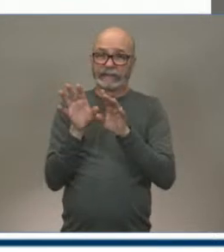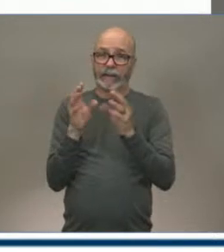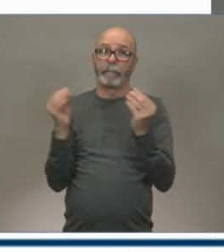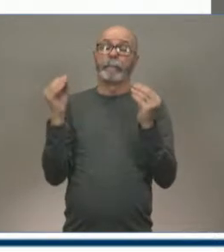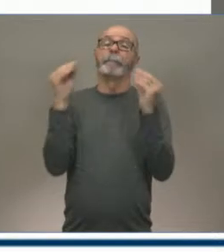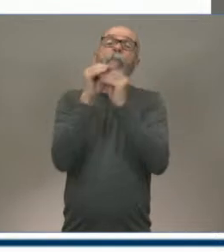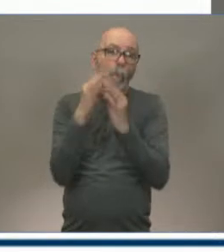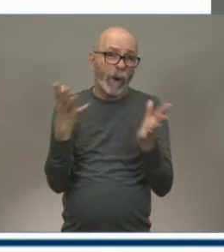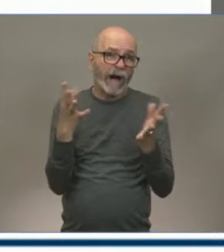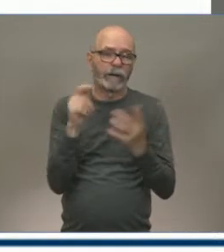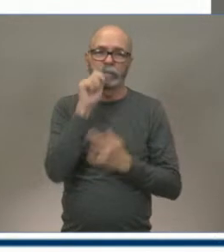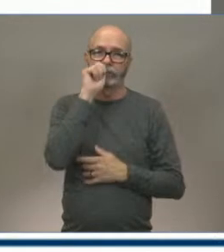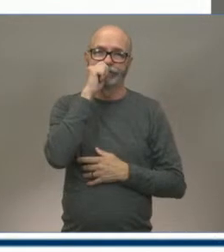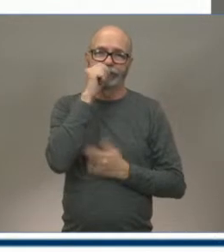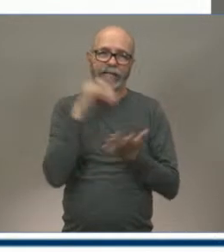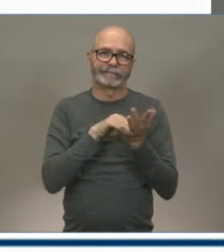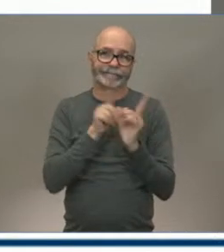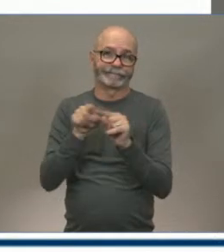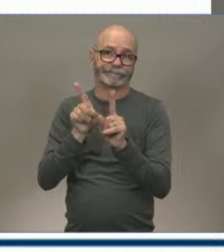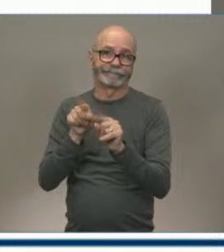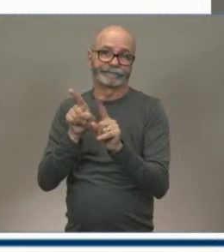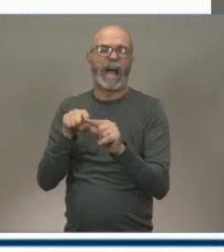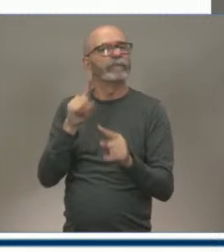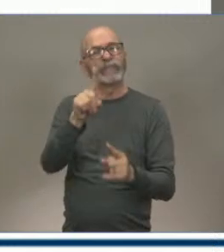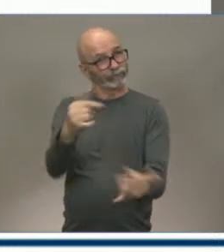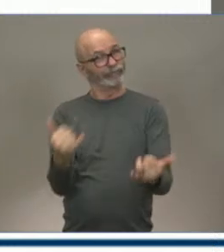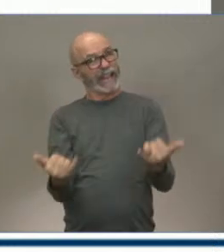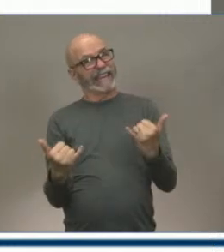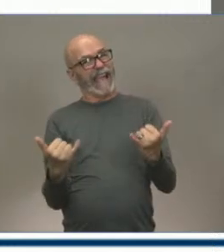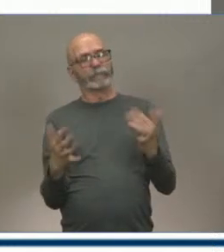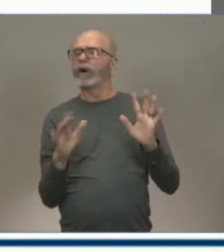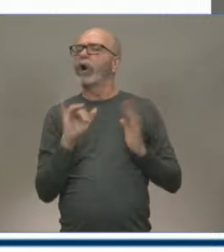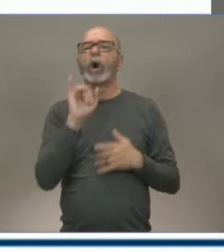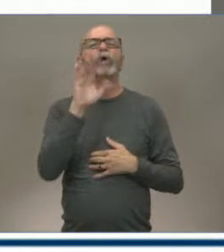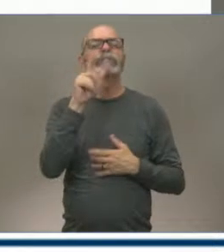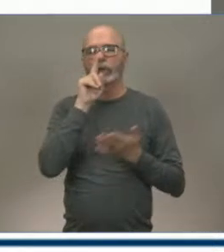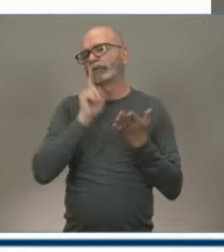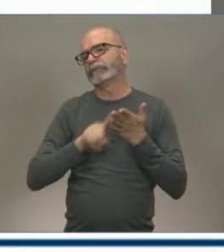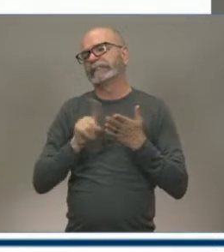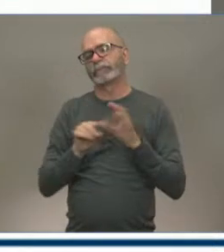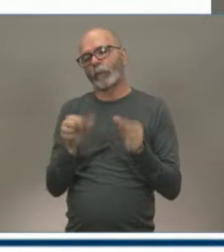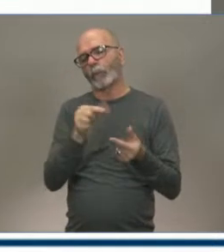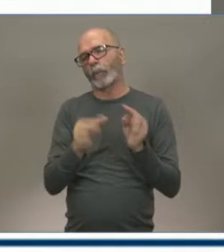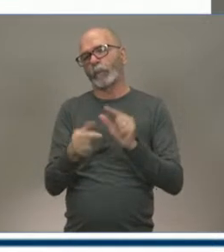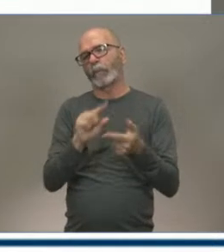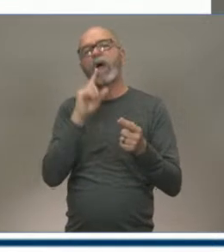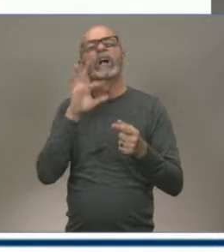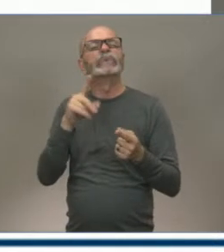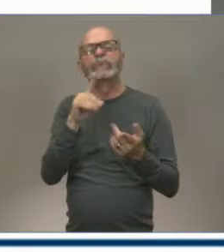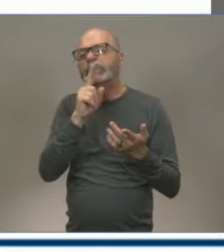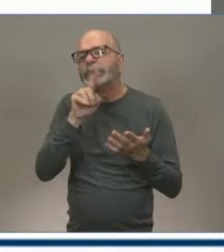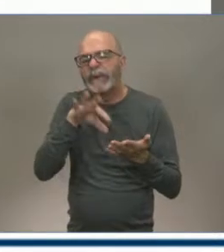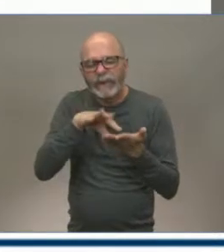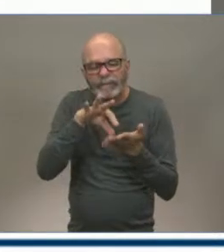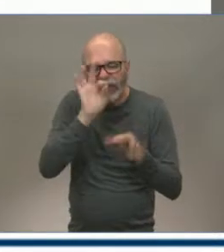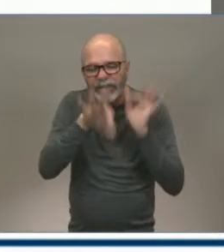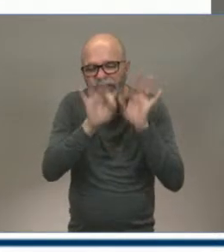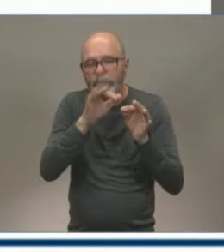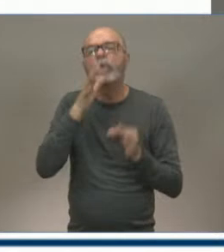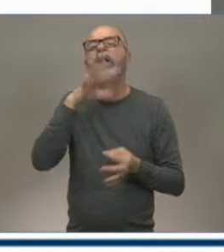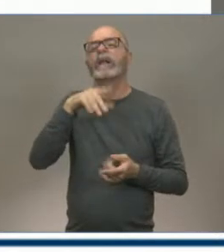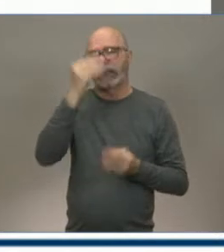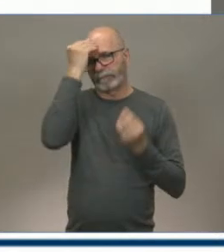on this, but it is a research project for a reason. We will learn from it and say longer term, what is the role of this